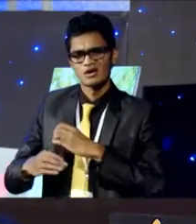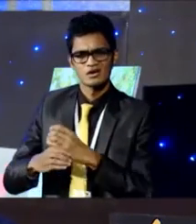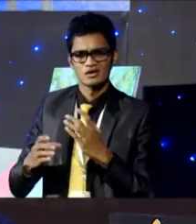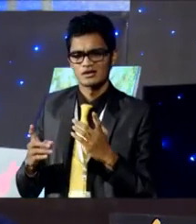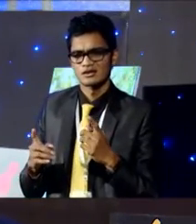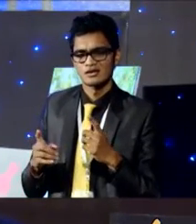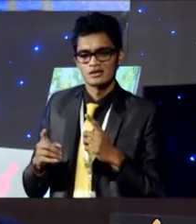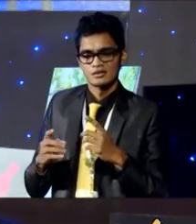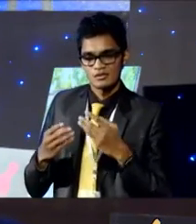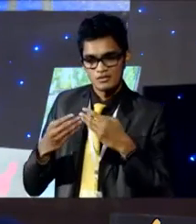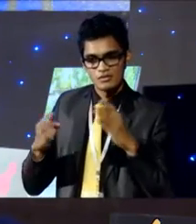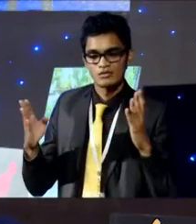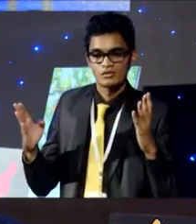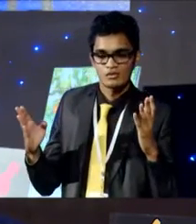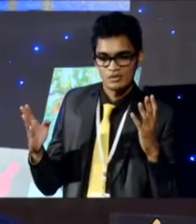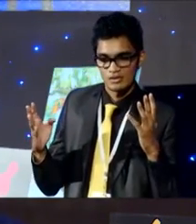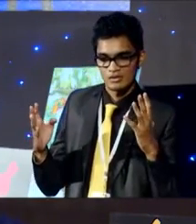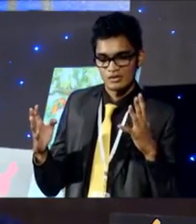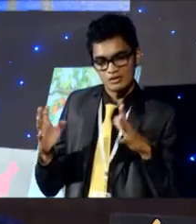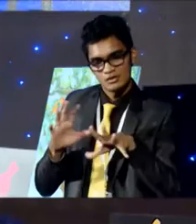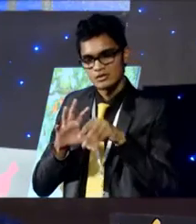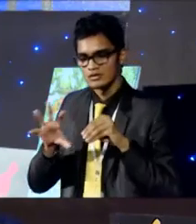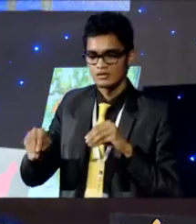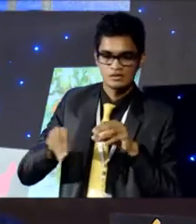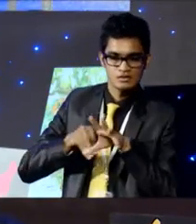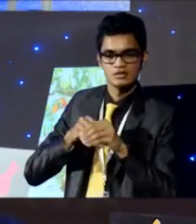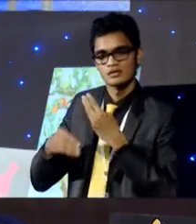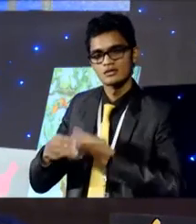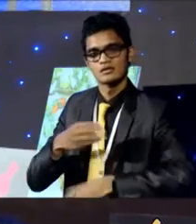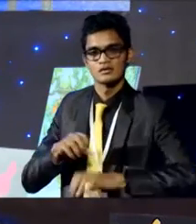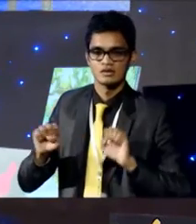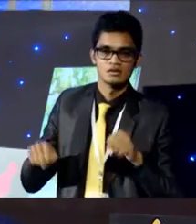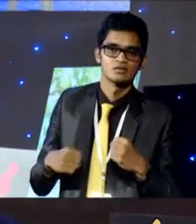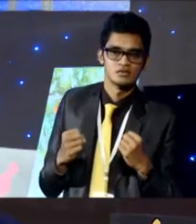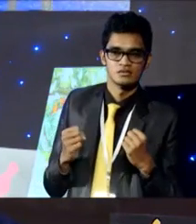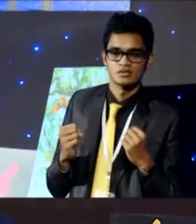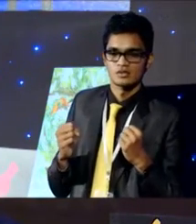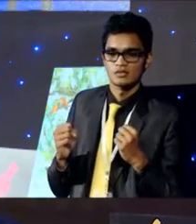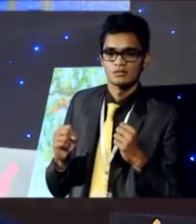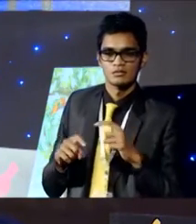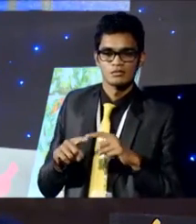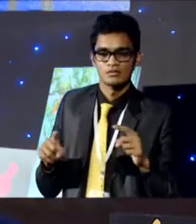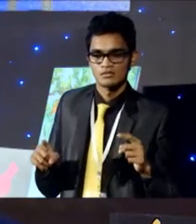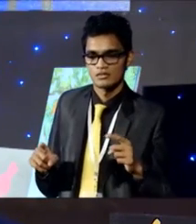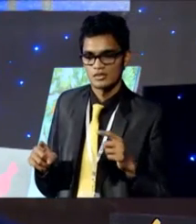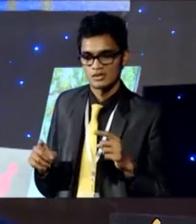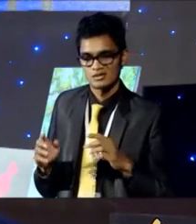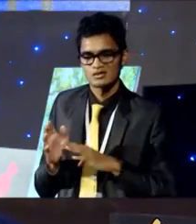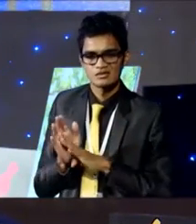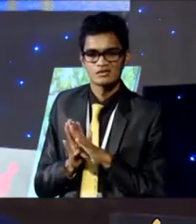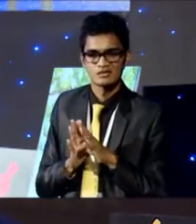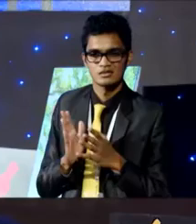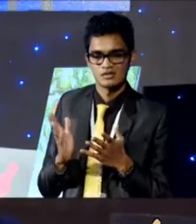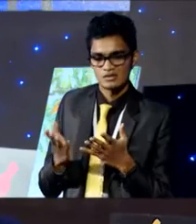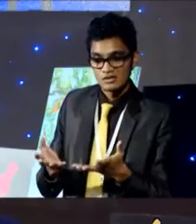lot more openness towards hiring people with differently abled people. I think there is work to be done in terms of, I think, bridging the gap of